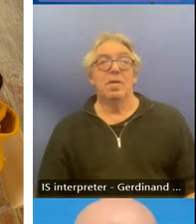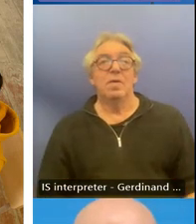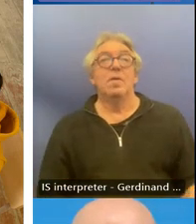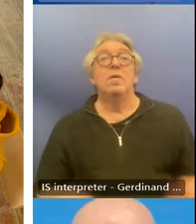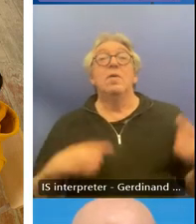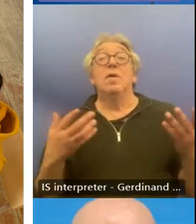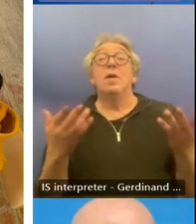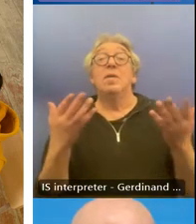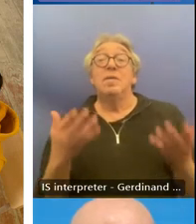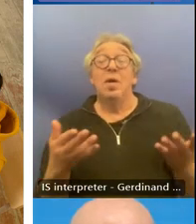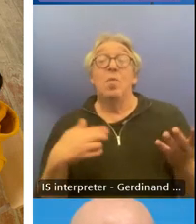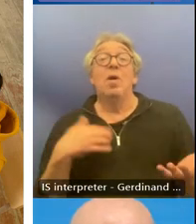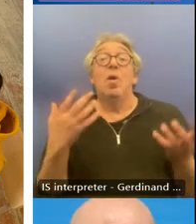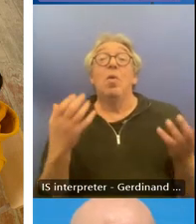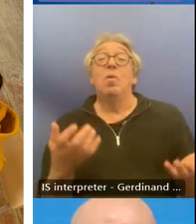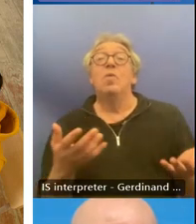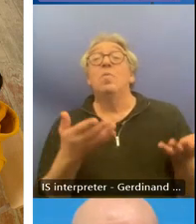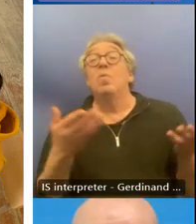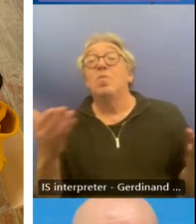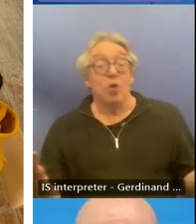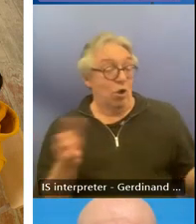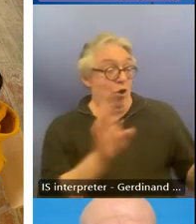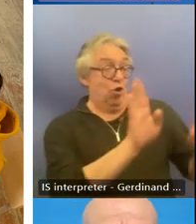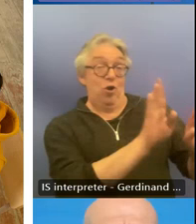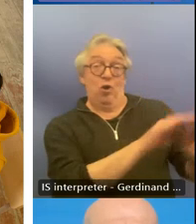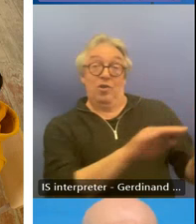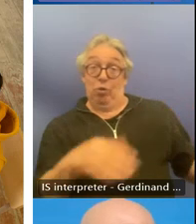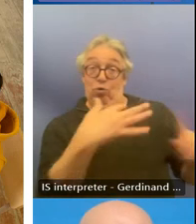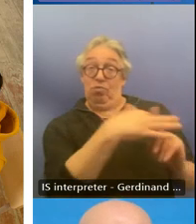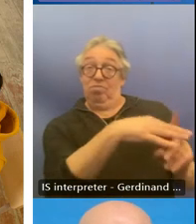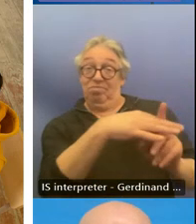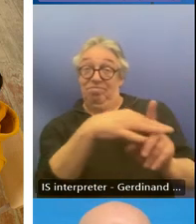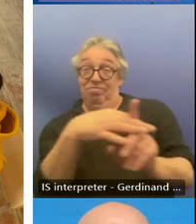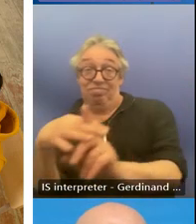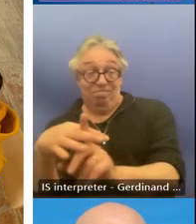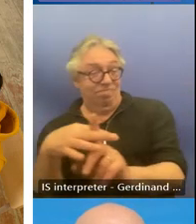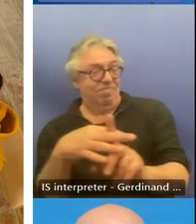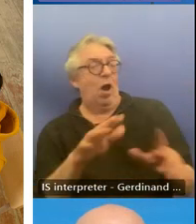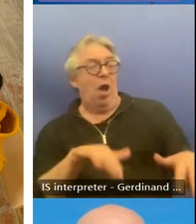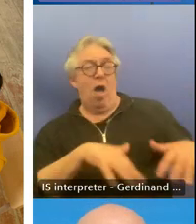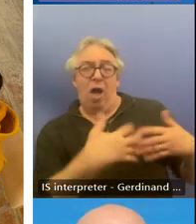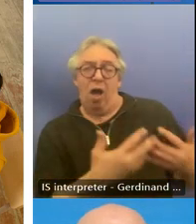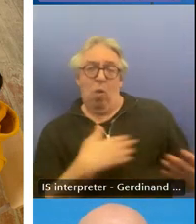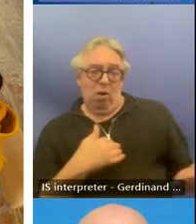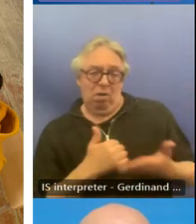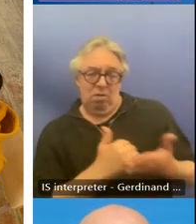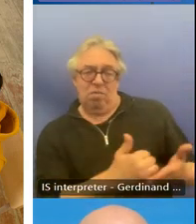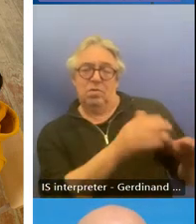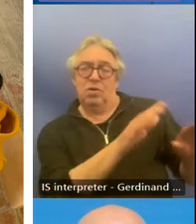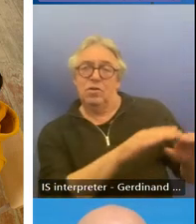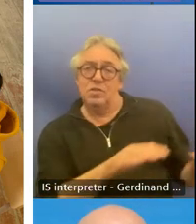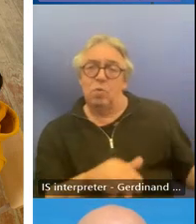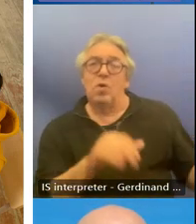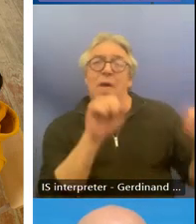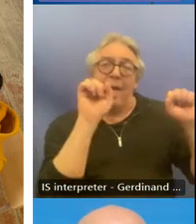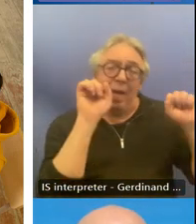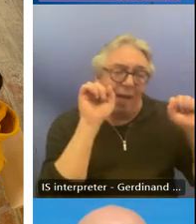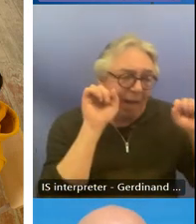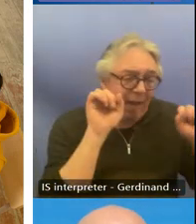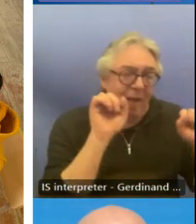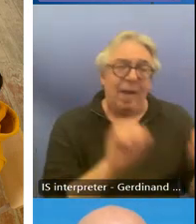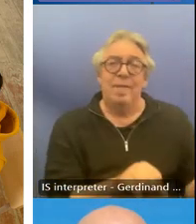to mainstream education curricula to children in education so that they can achieve measurable learning outcomes.